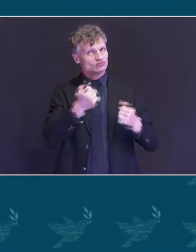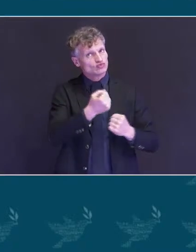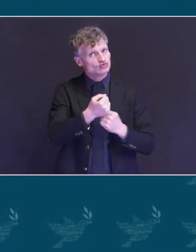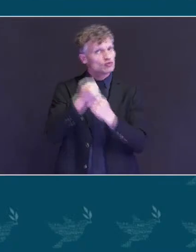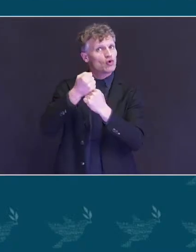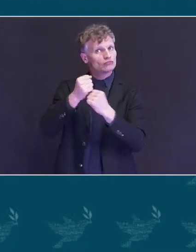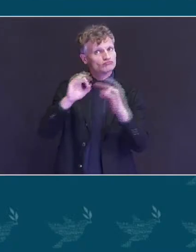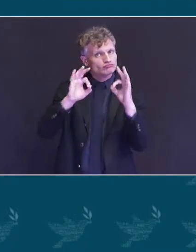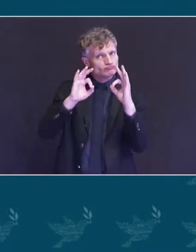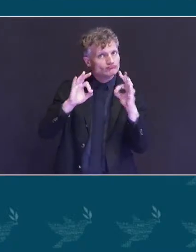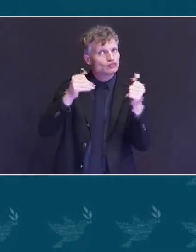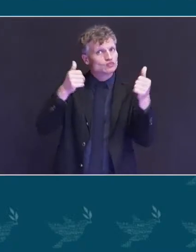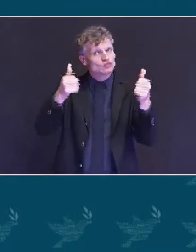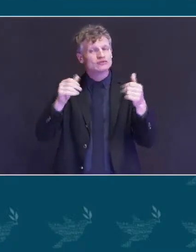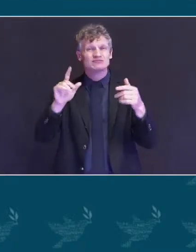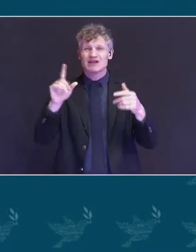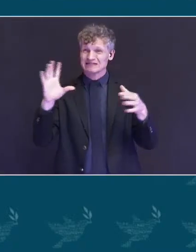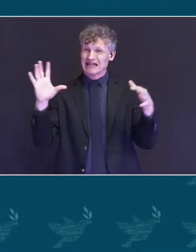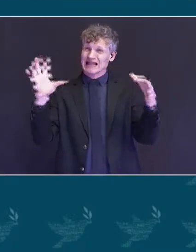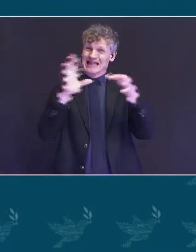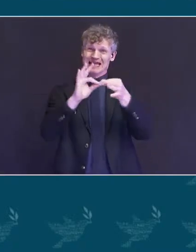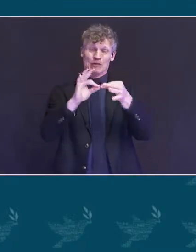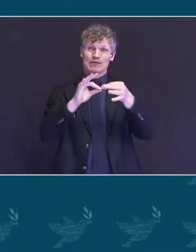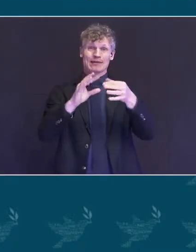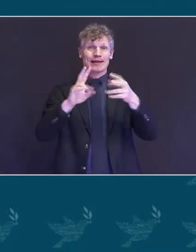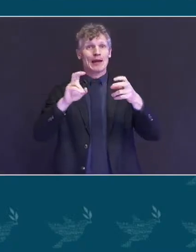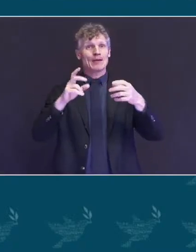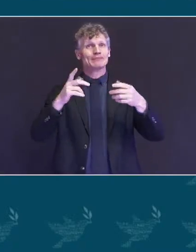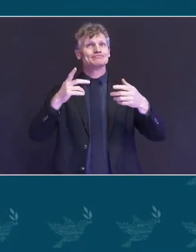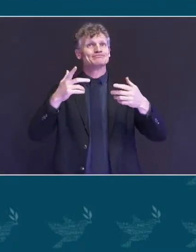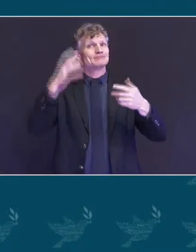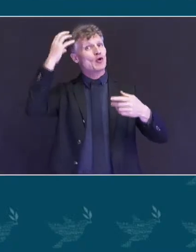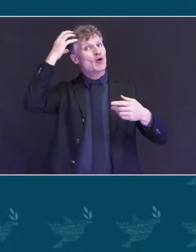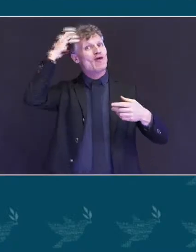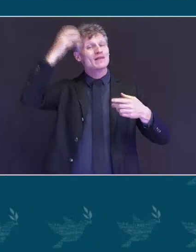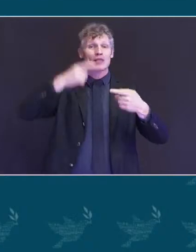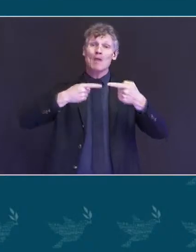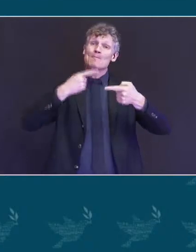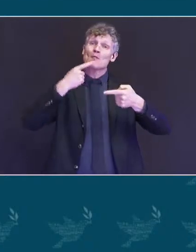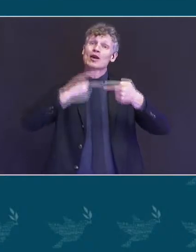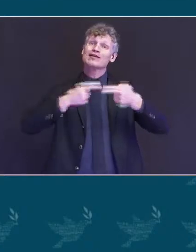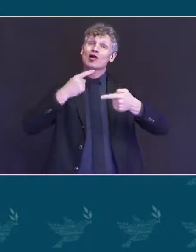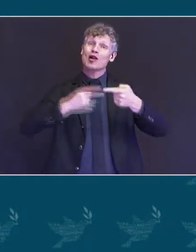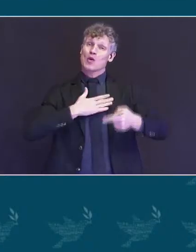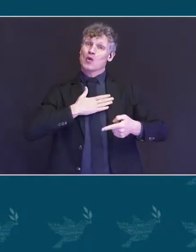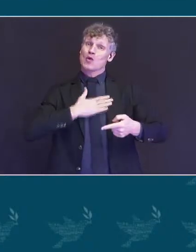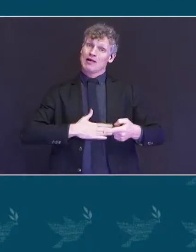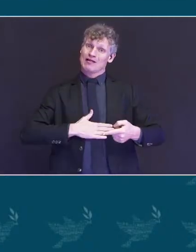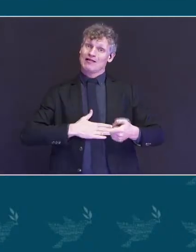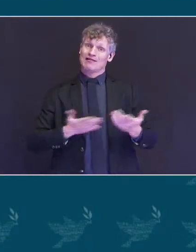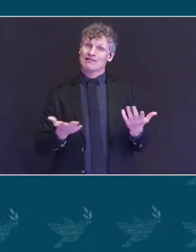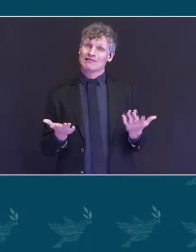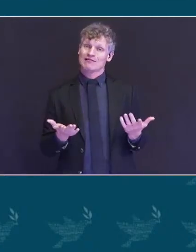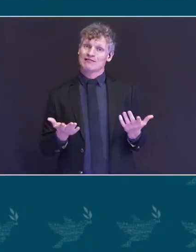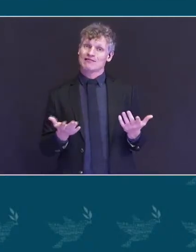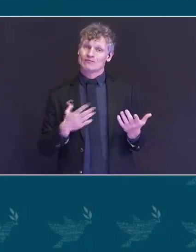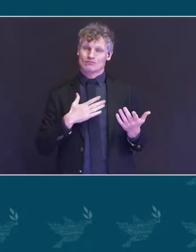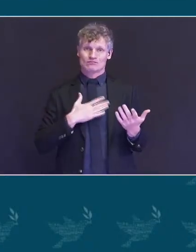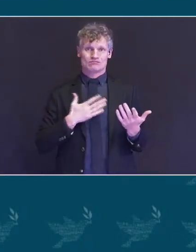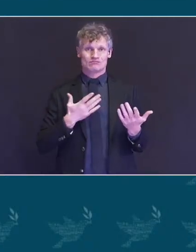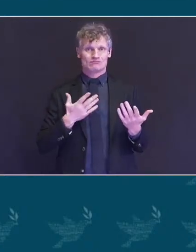around political will and creating a positive environment